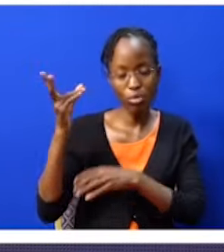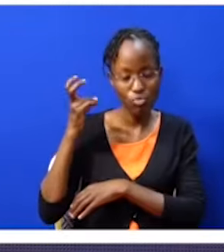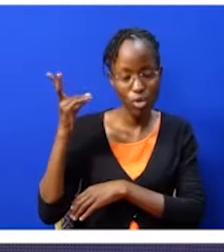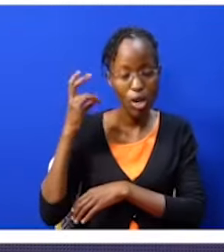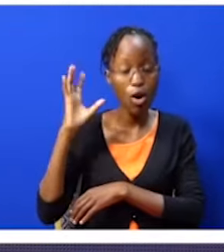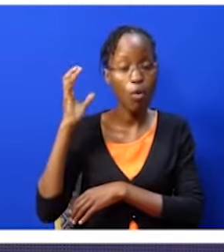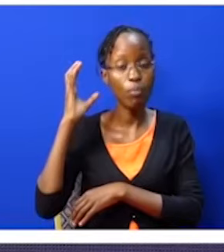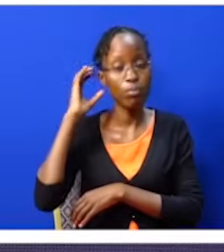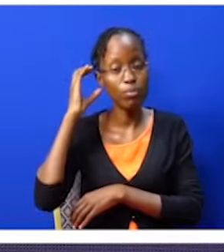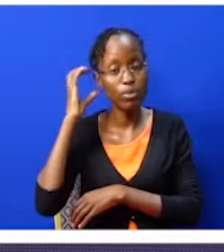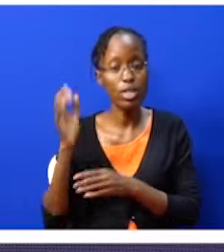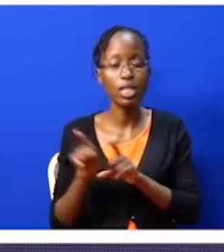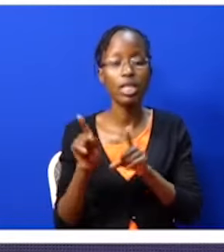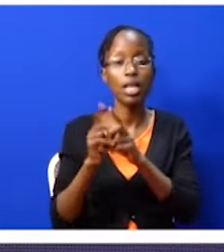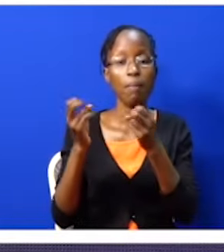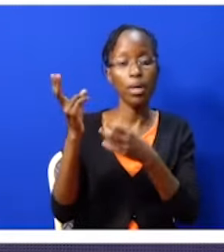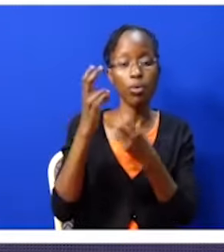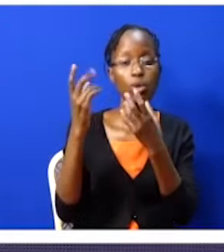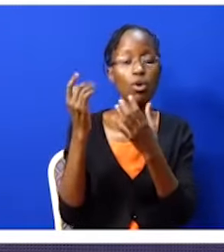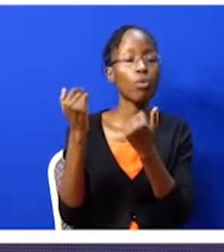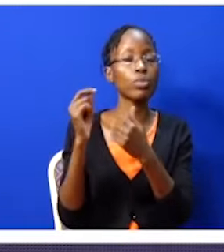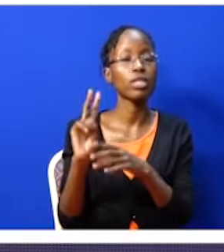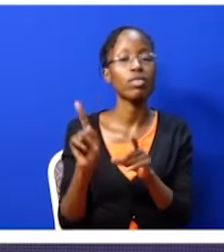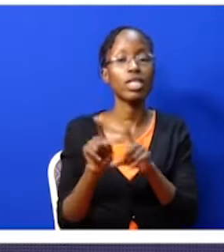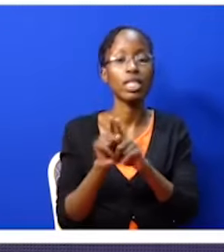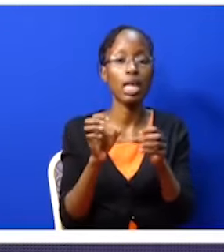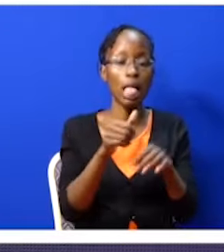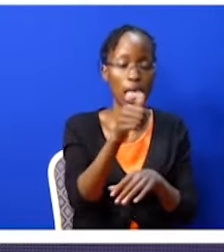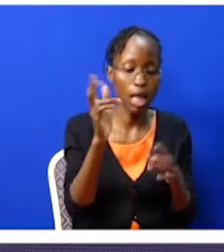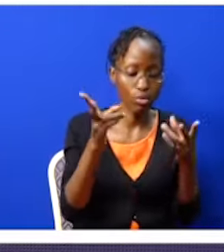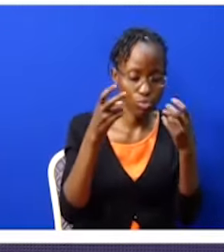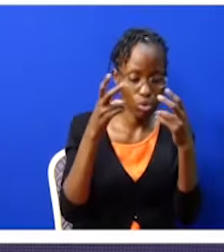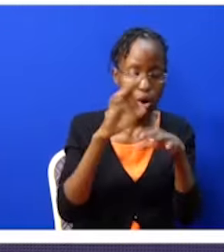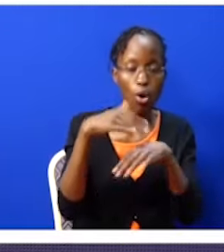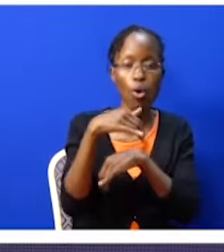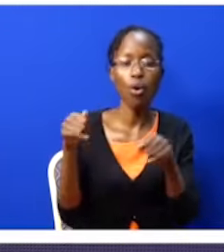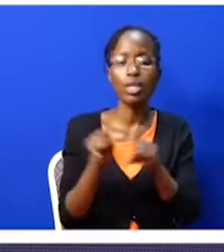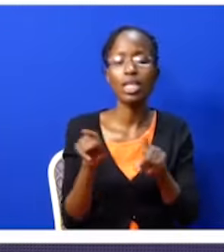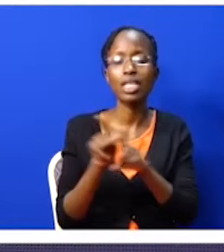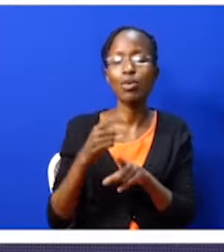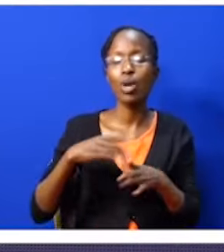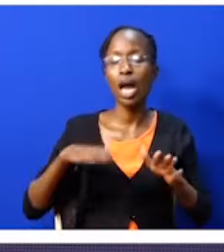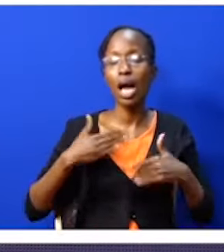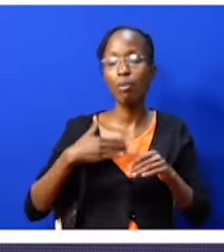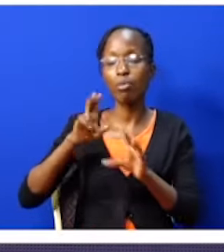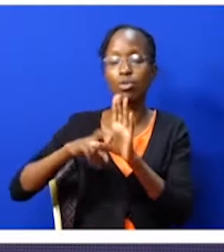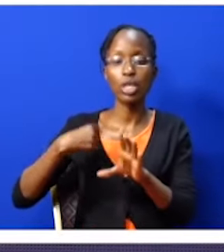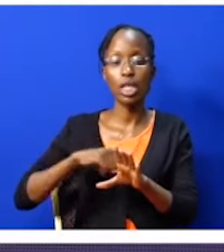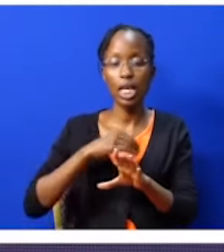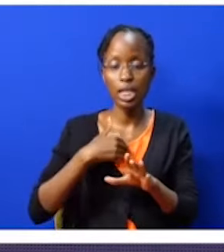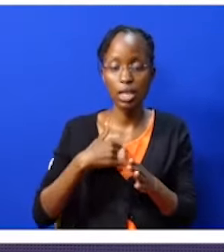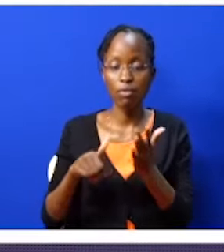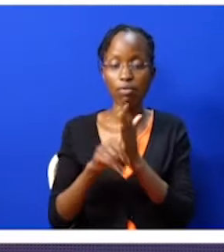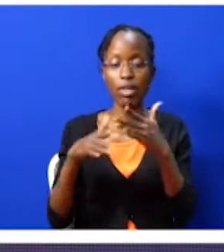FM, many of you watch on Hope TV, and many of you also listen online. We're so happy to have you here. My name is